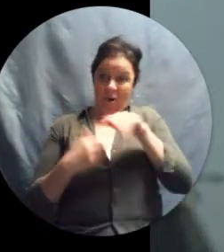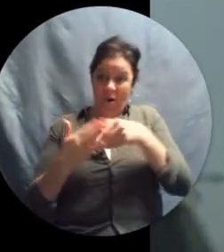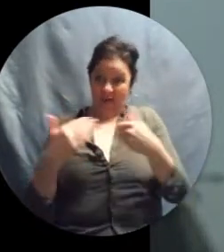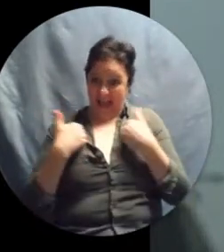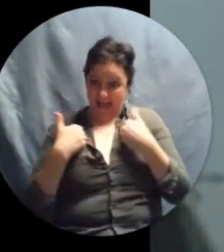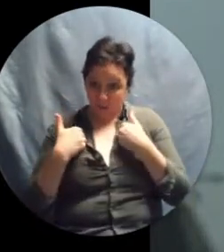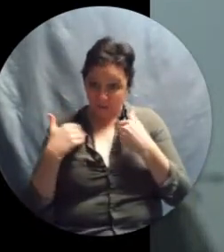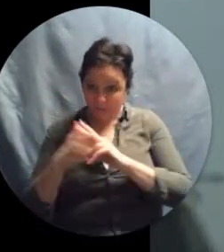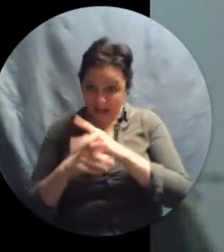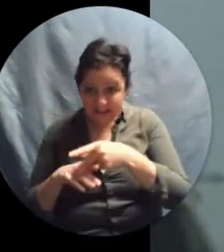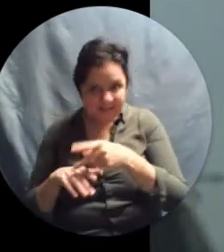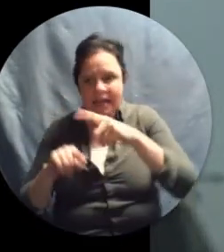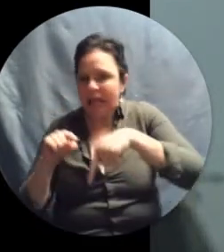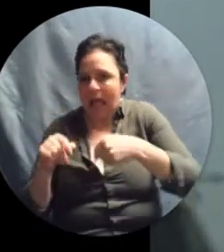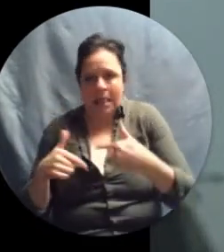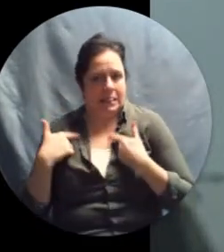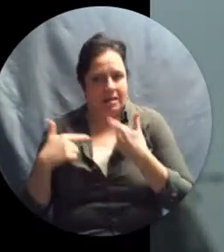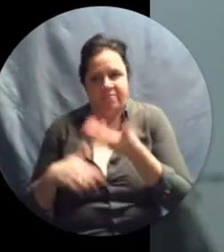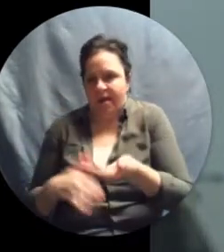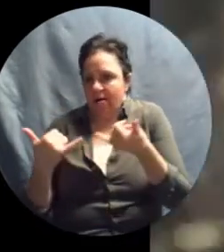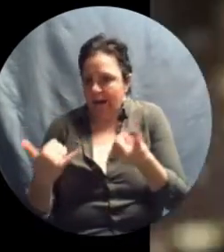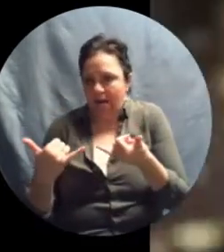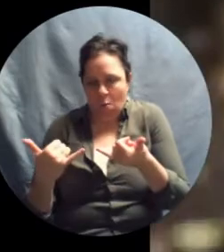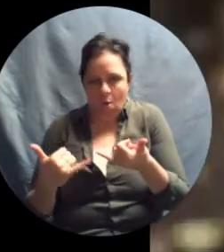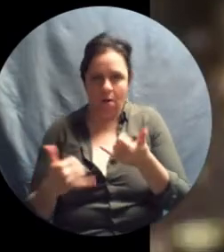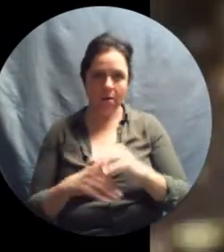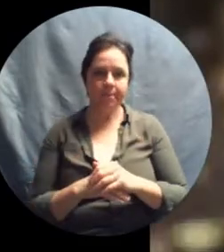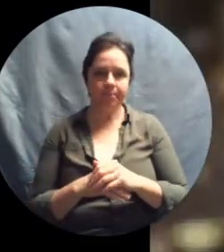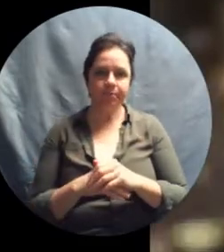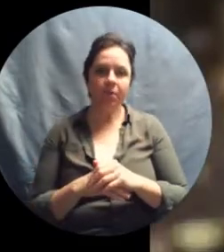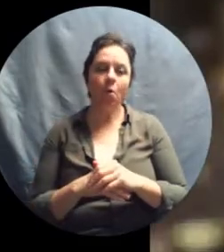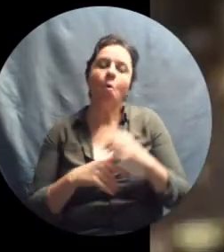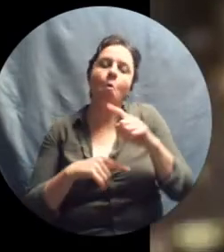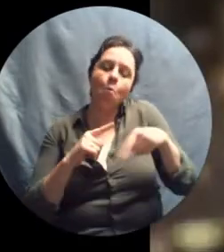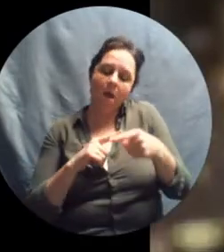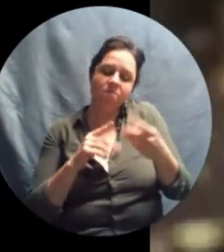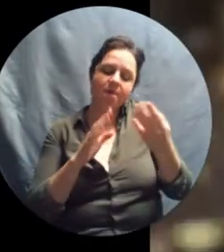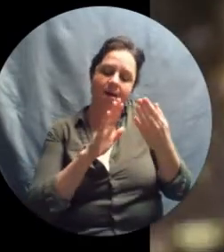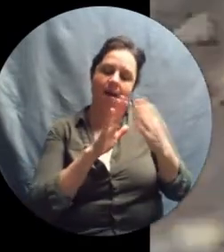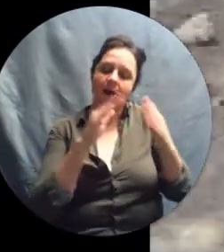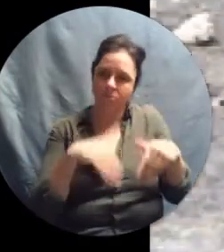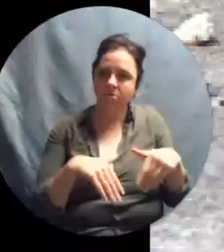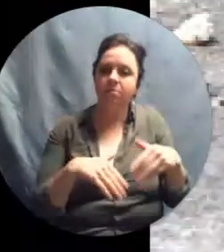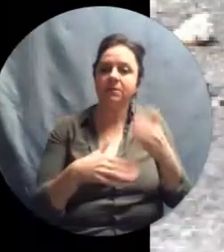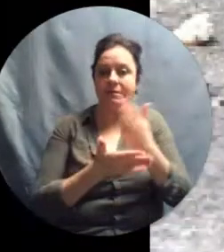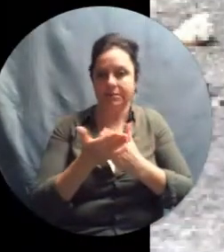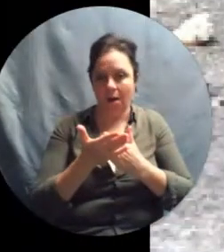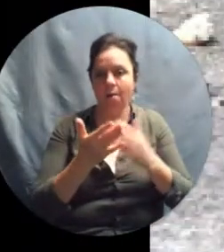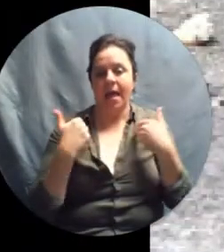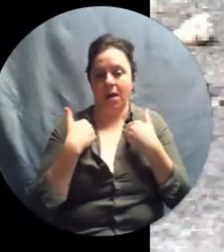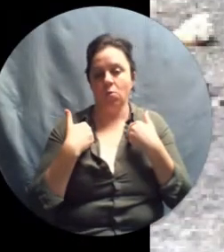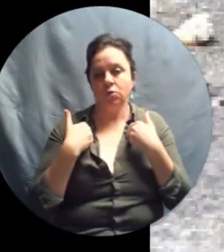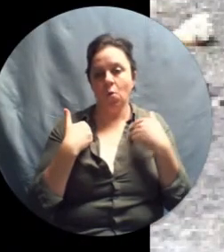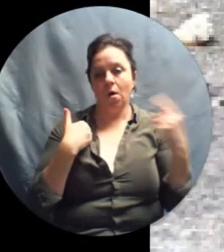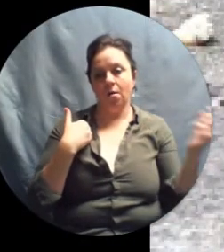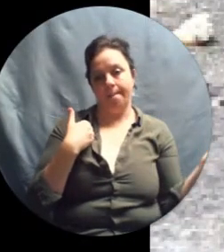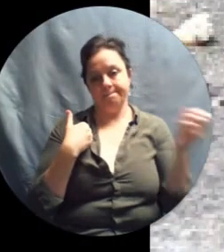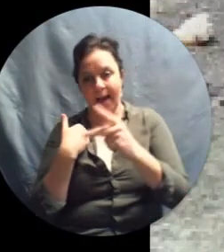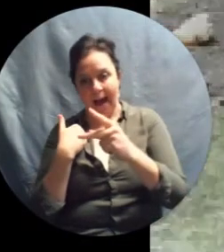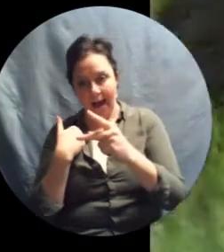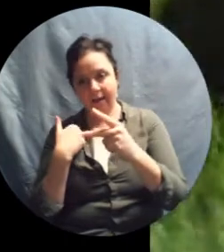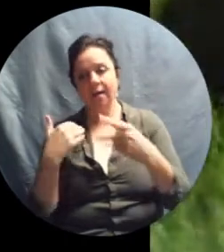live there. They can now, once the houses are built and things kind of settle down, there's going to be some animals that move back into that area. You're going to have some